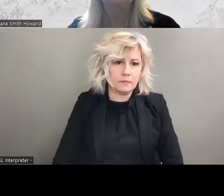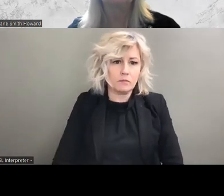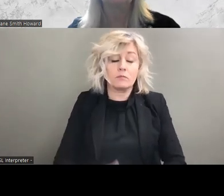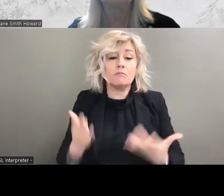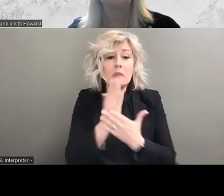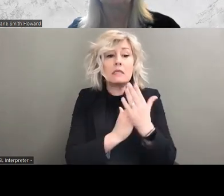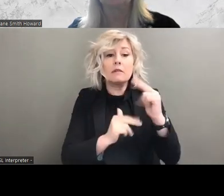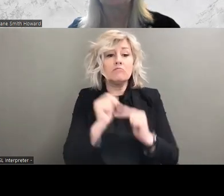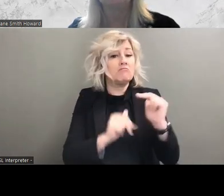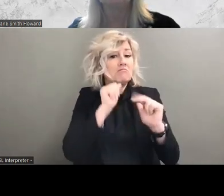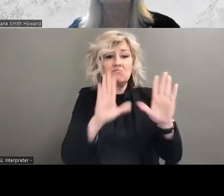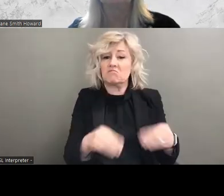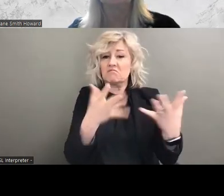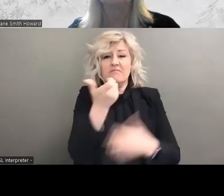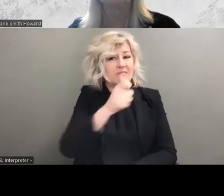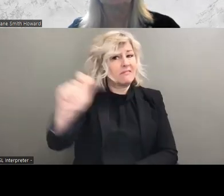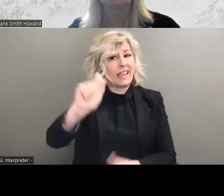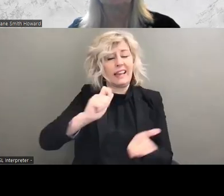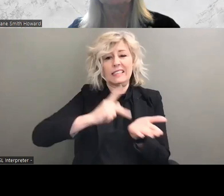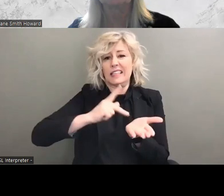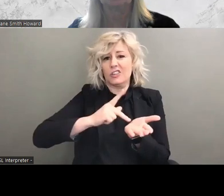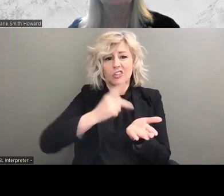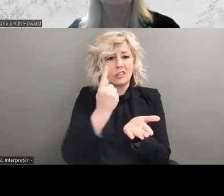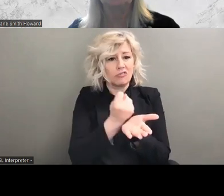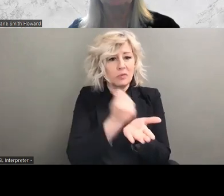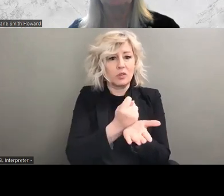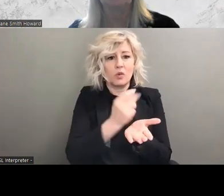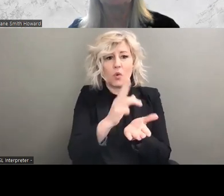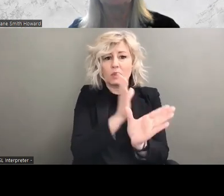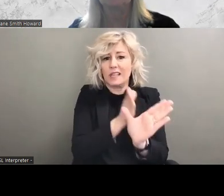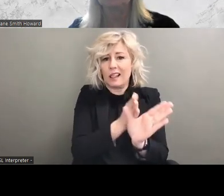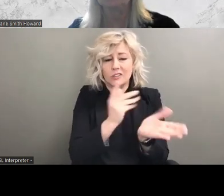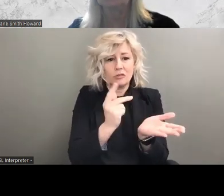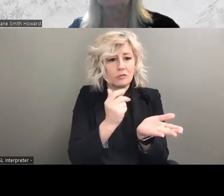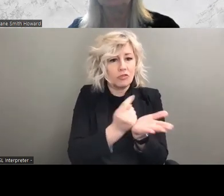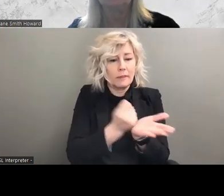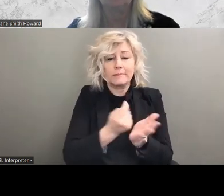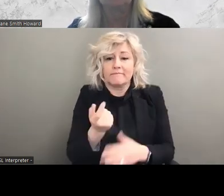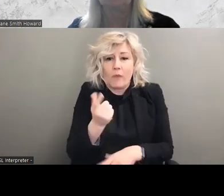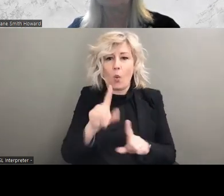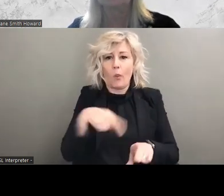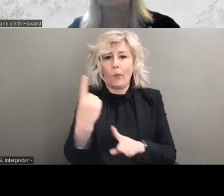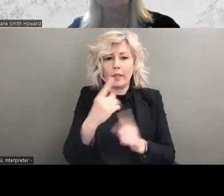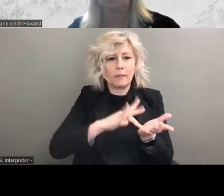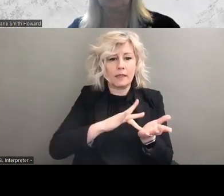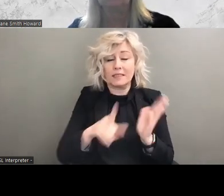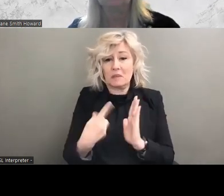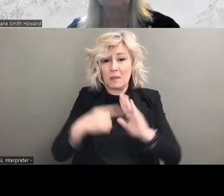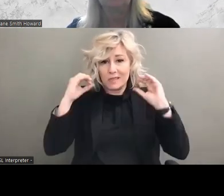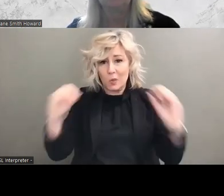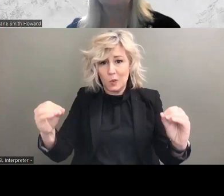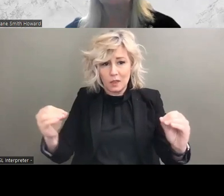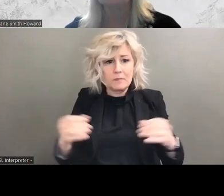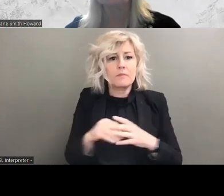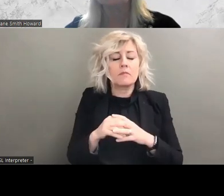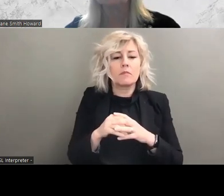Some facilities did not provide any psychiatric treatment or psychological treatment other than medication, or in some cases, none at all.